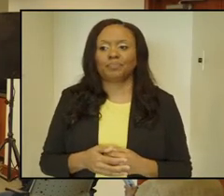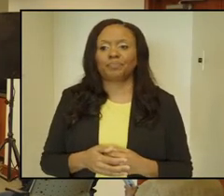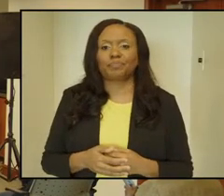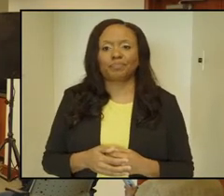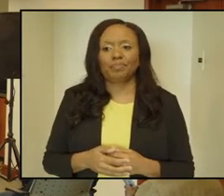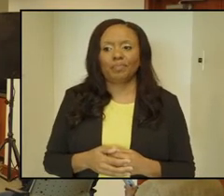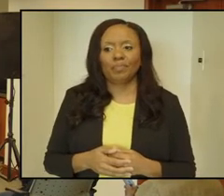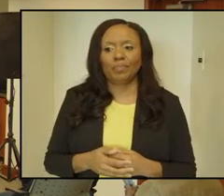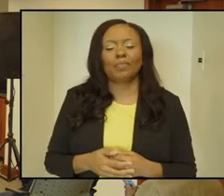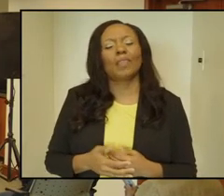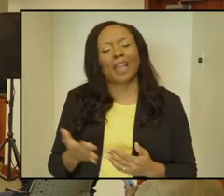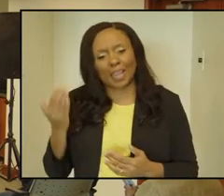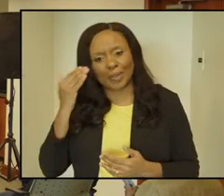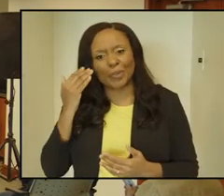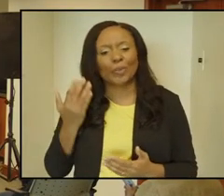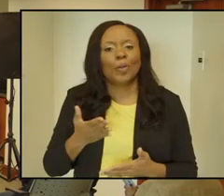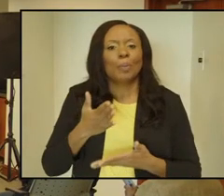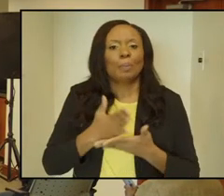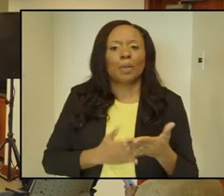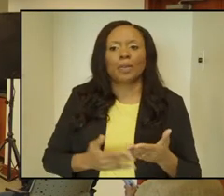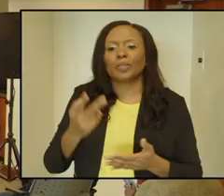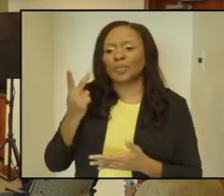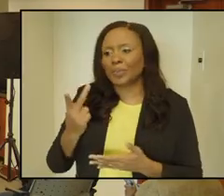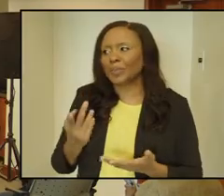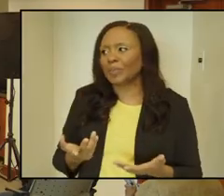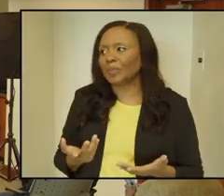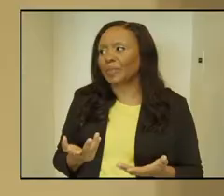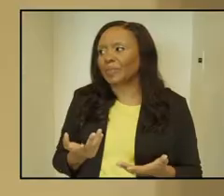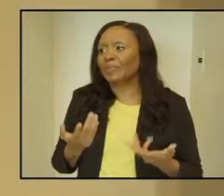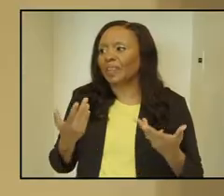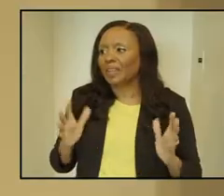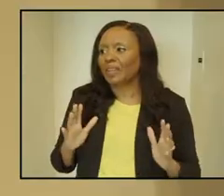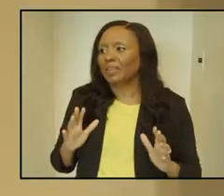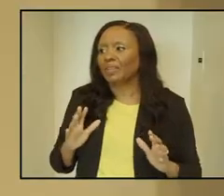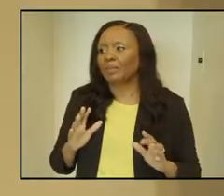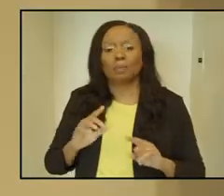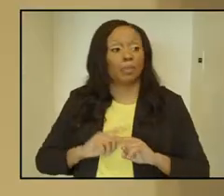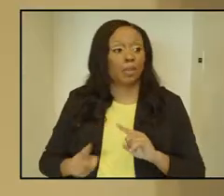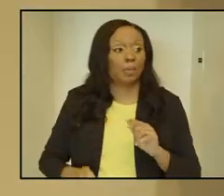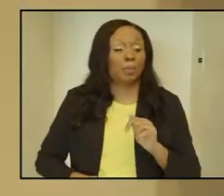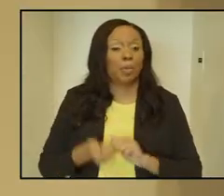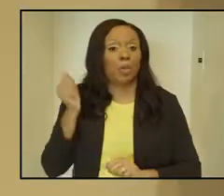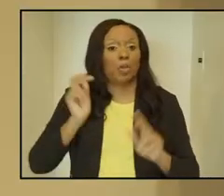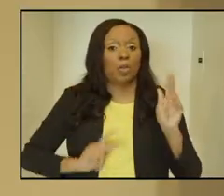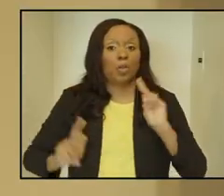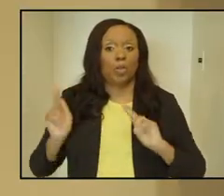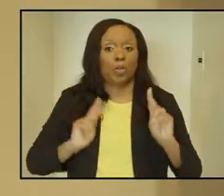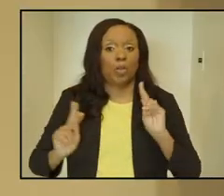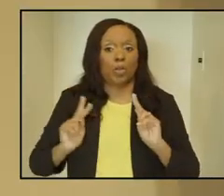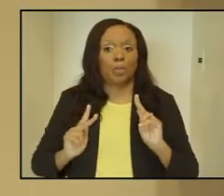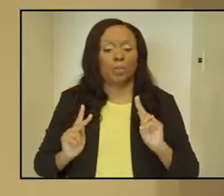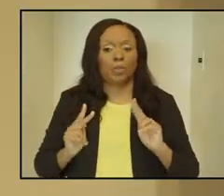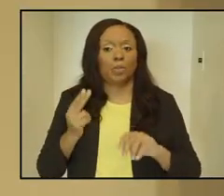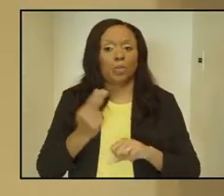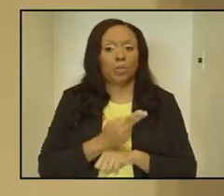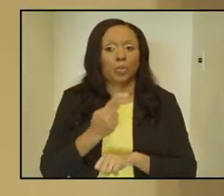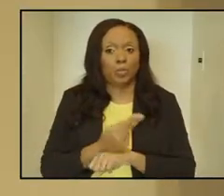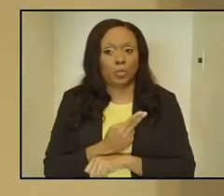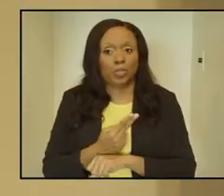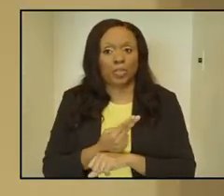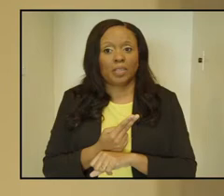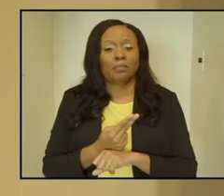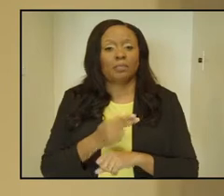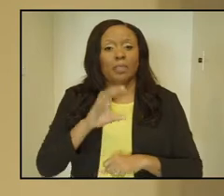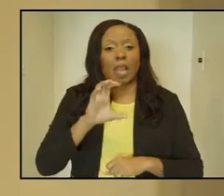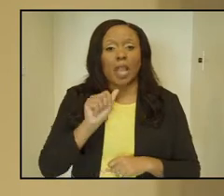have to finish phase two, which for most 90% of the people using corporate registry is not their concern. So what we are